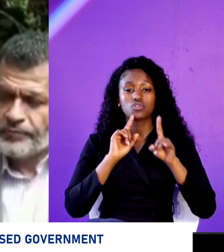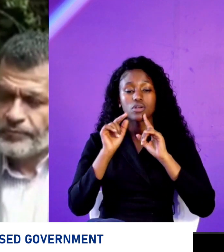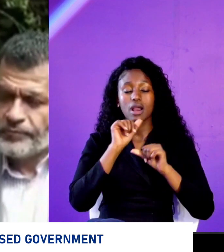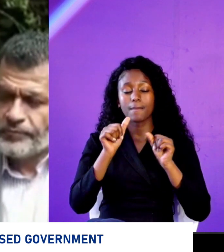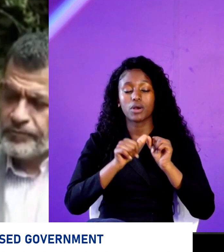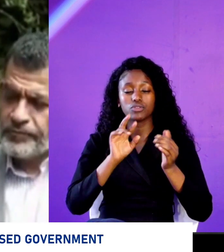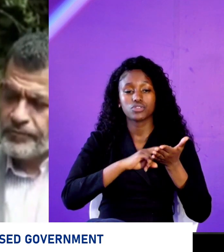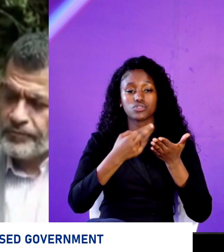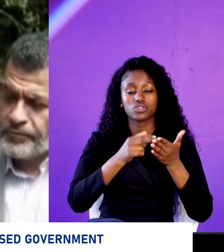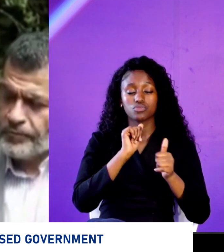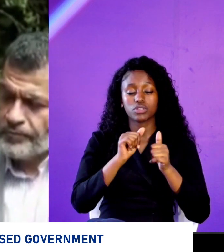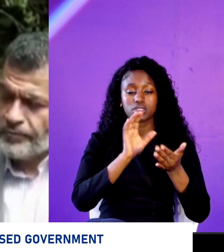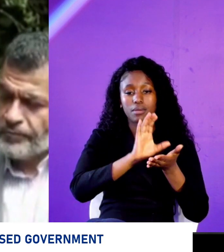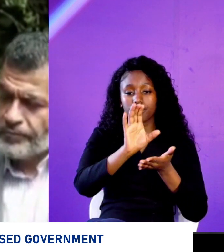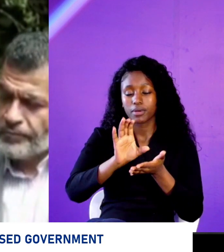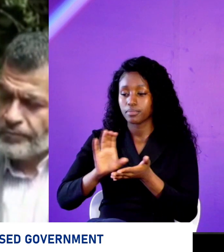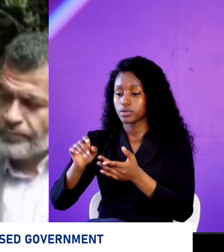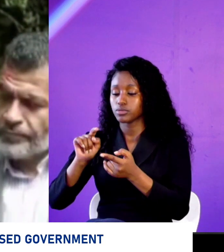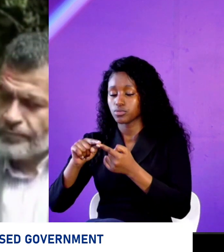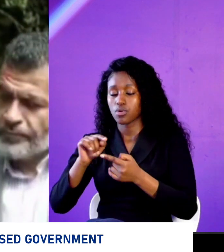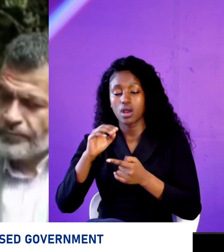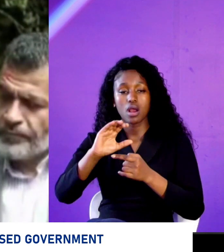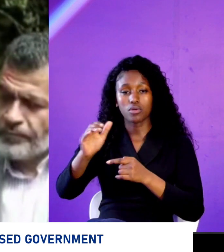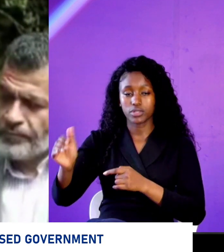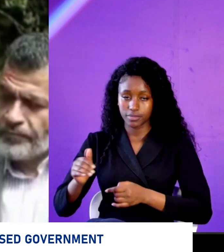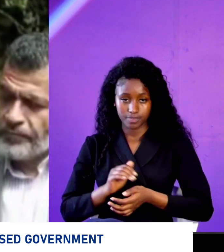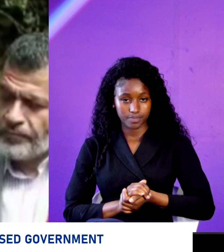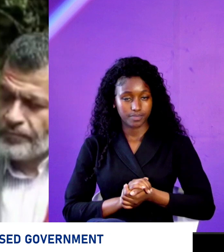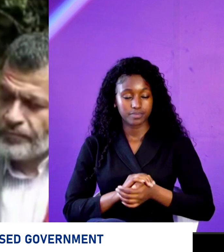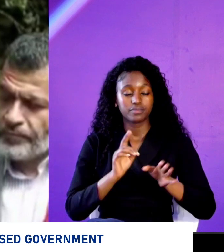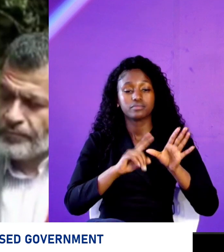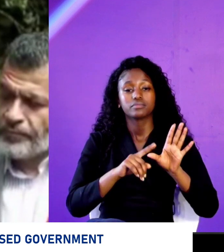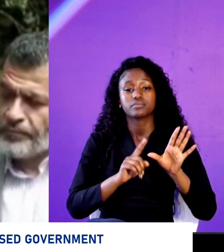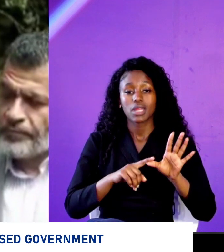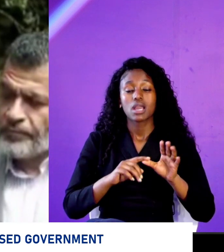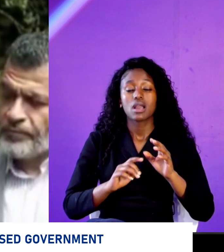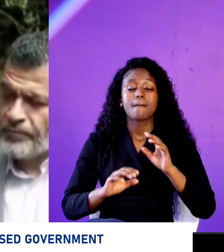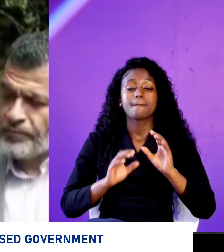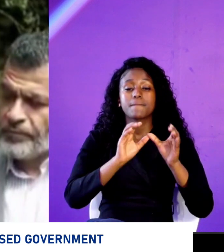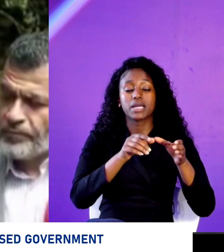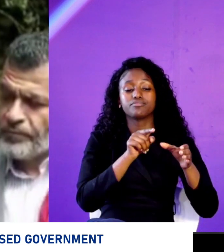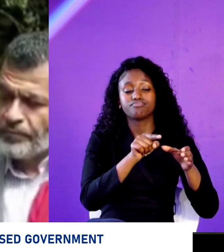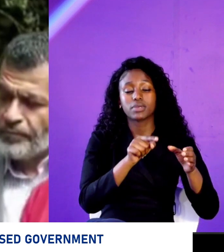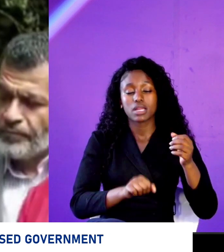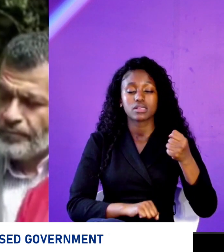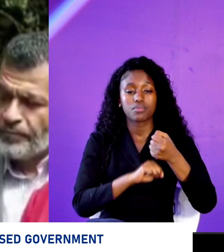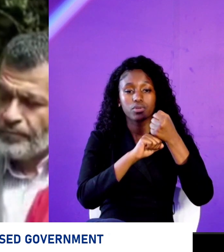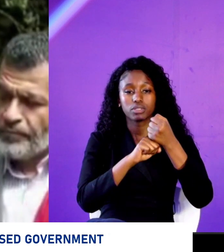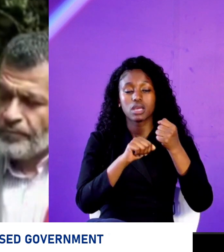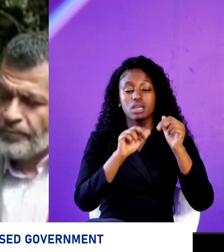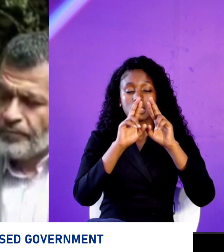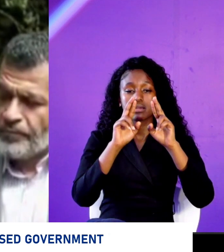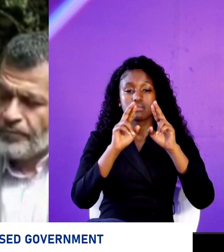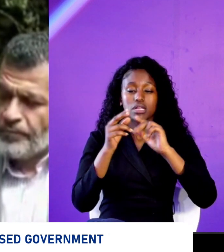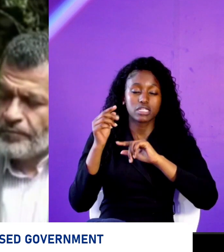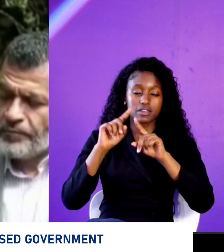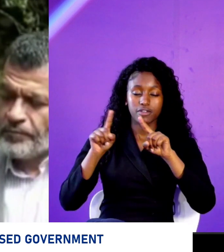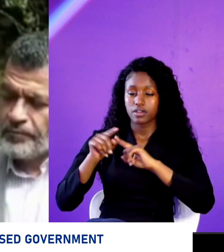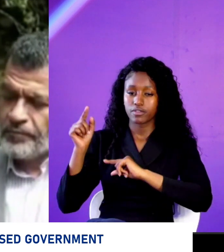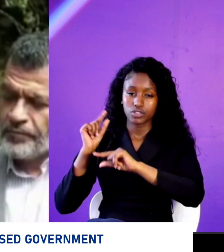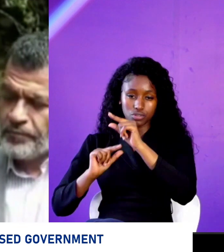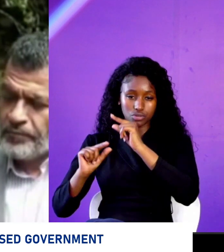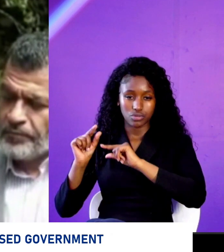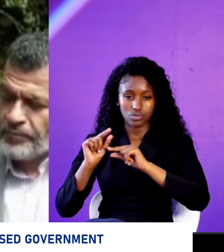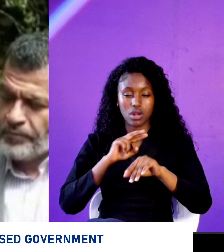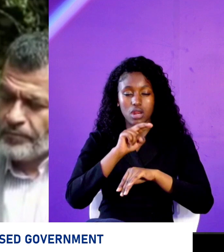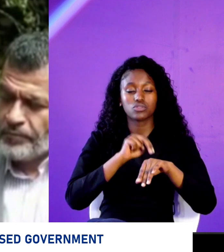counties. Number 5, that the party supports calls for an intergenerational national conclave to deliberate on the issues